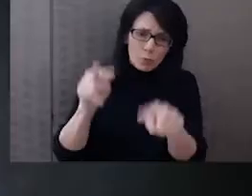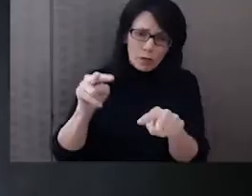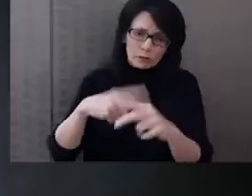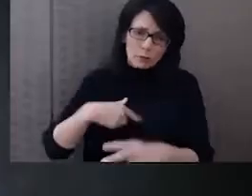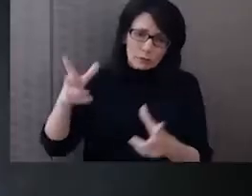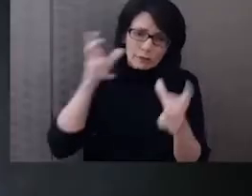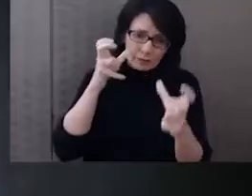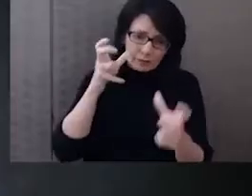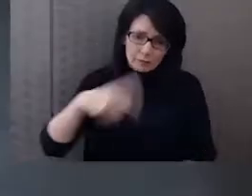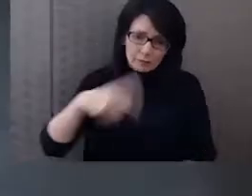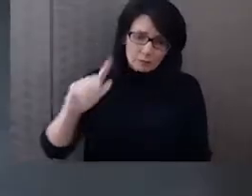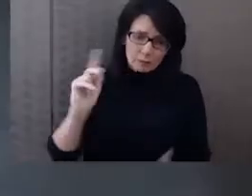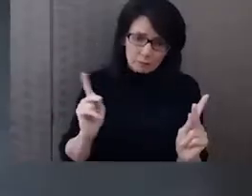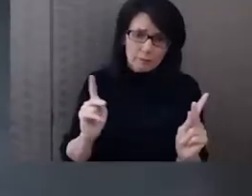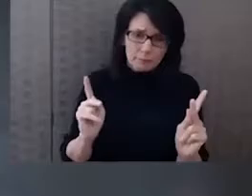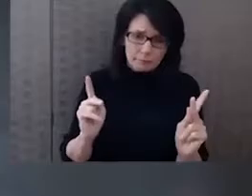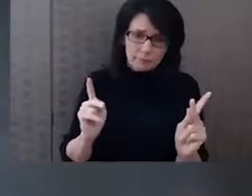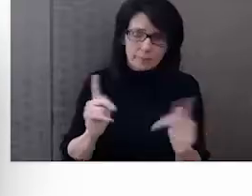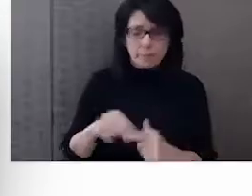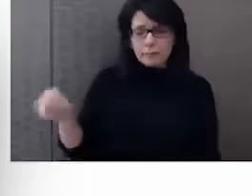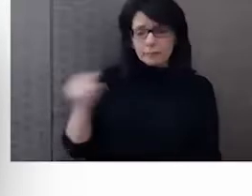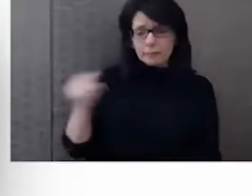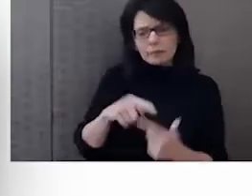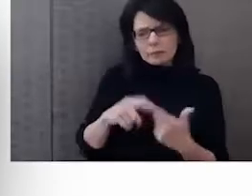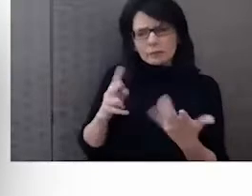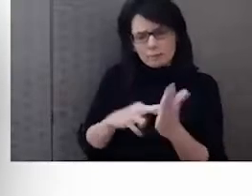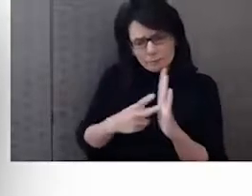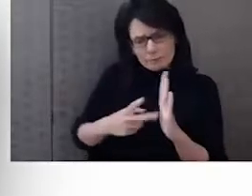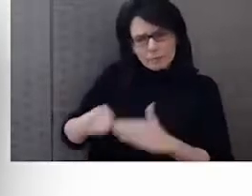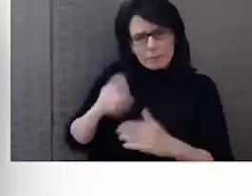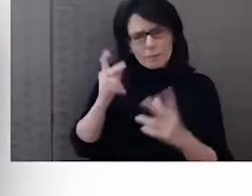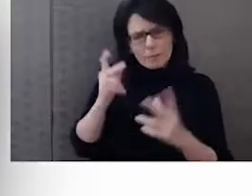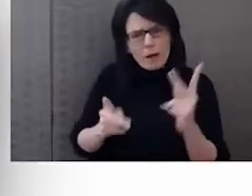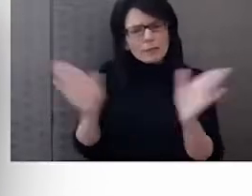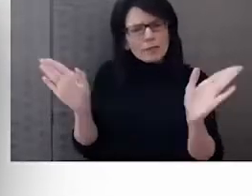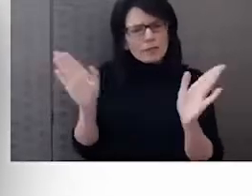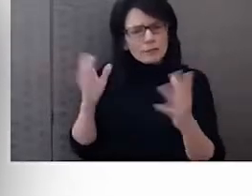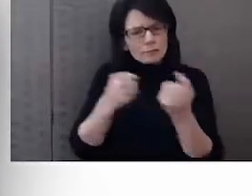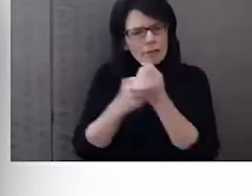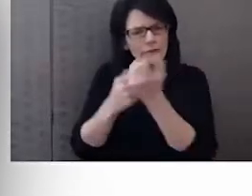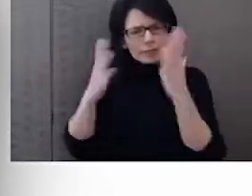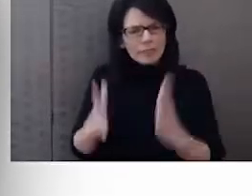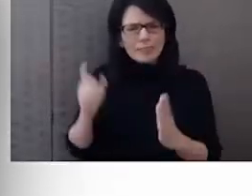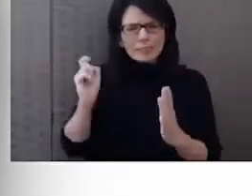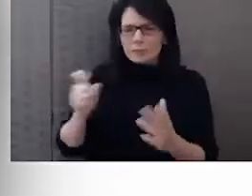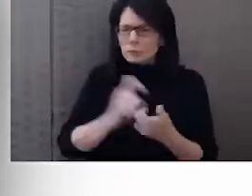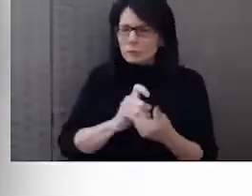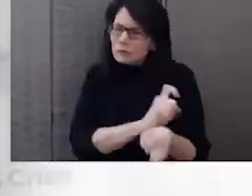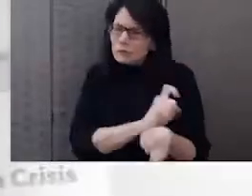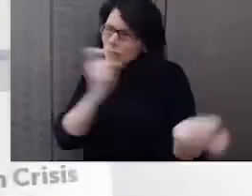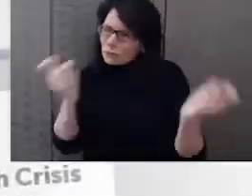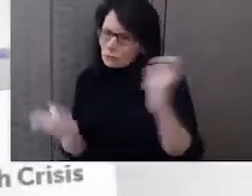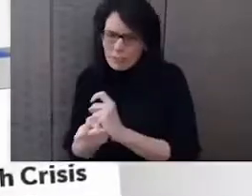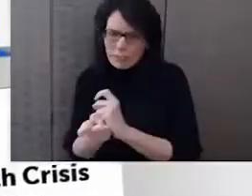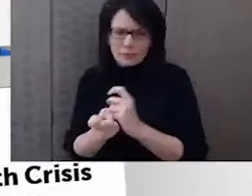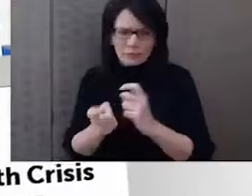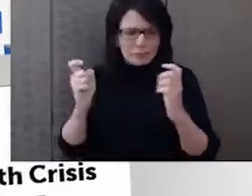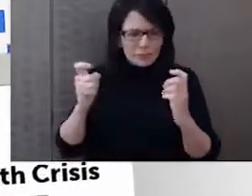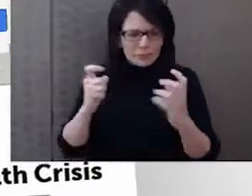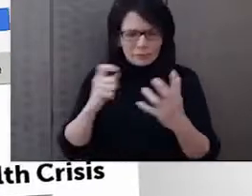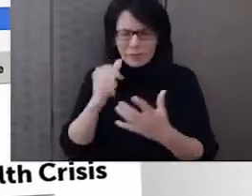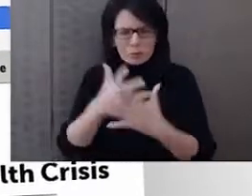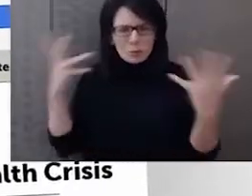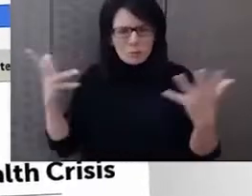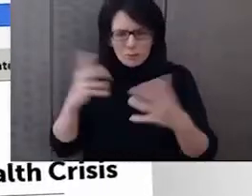NILPI led the efforts in CCIT for the public advocate to change his position to have a more non-police response